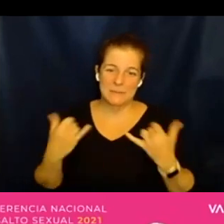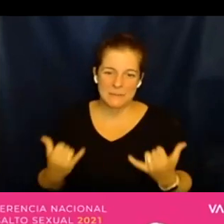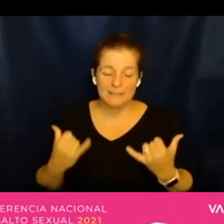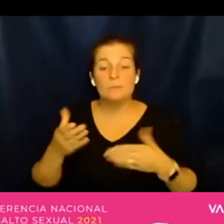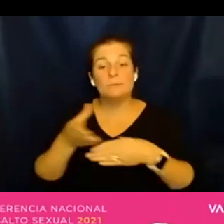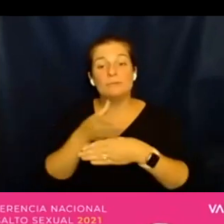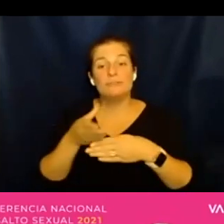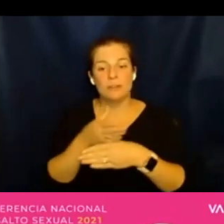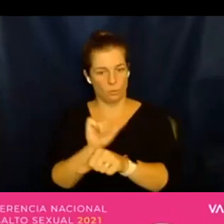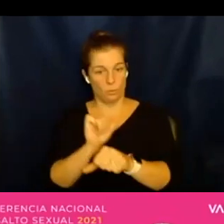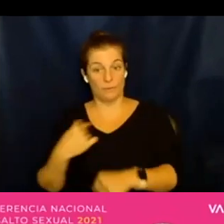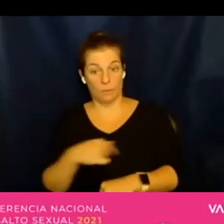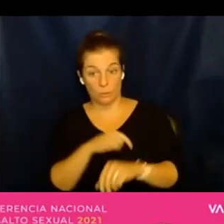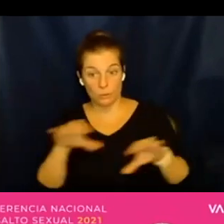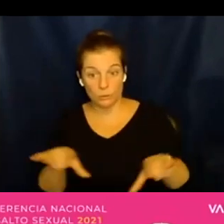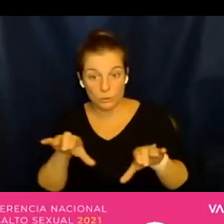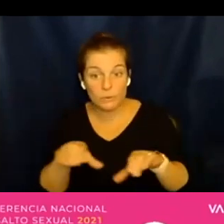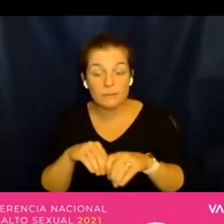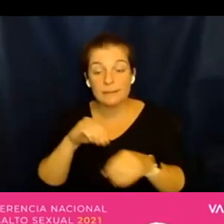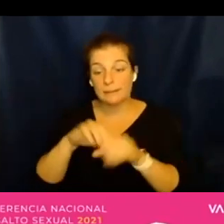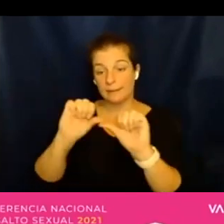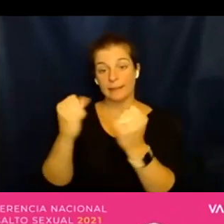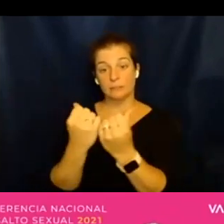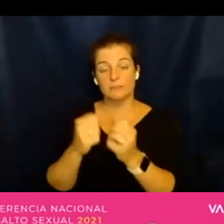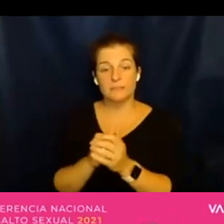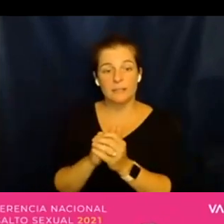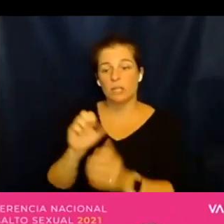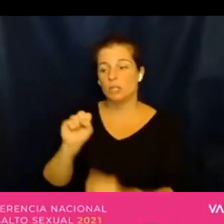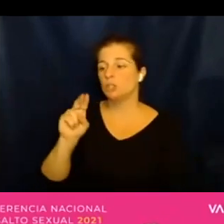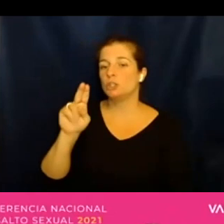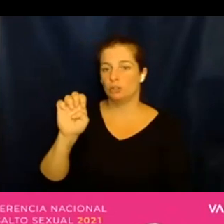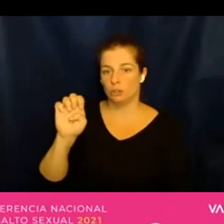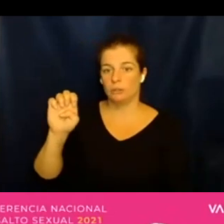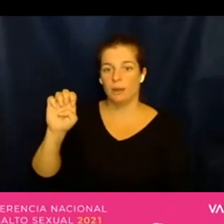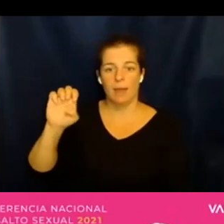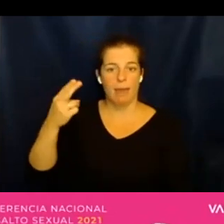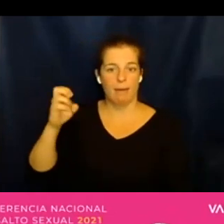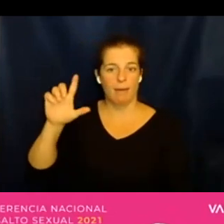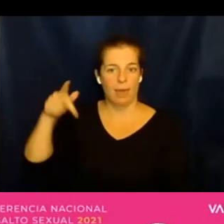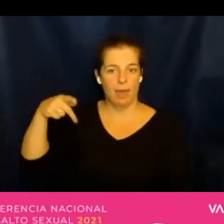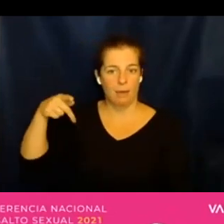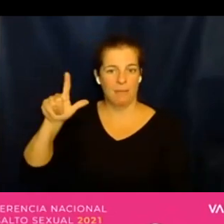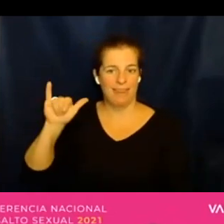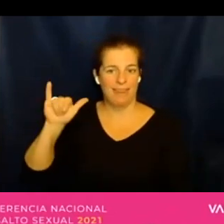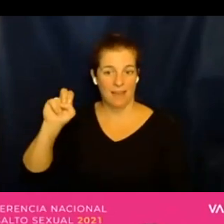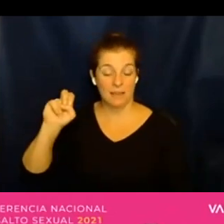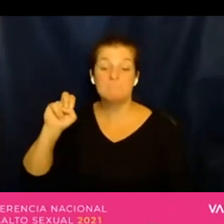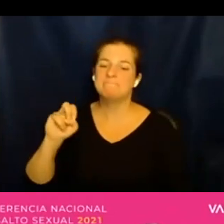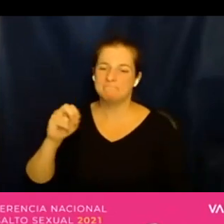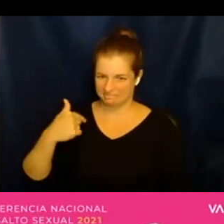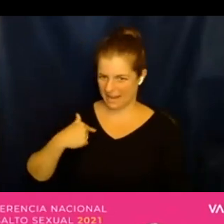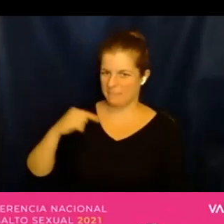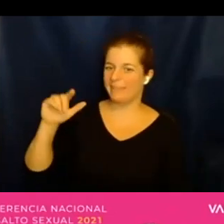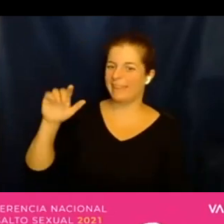we are doing at our agency short help line. As Sandy mentioned, I am the executive director